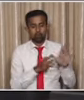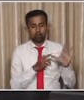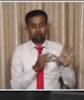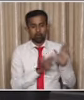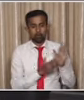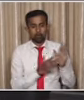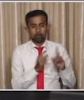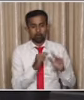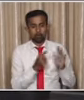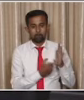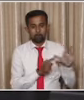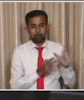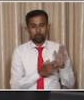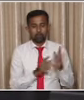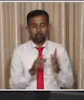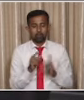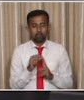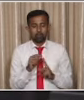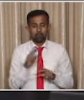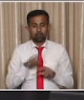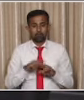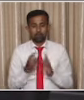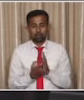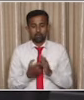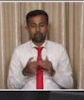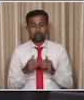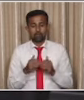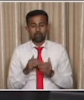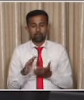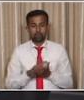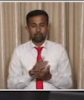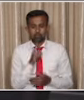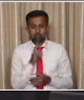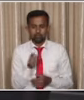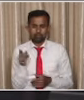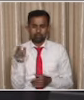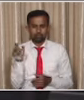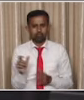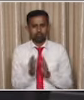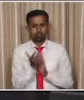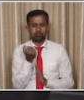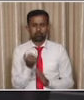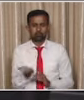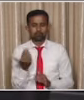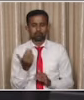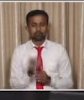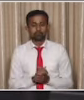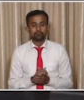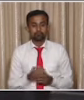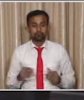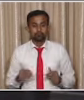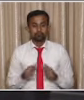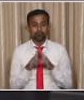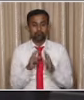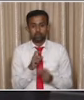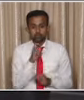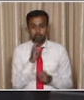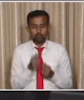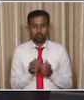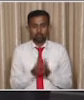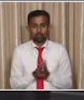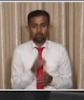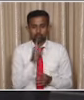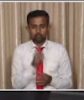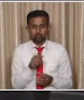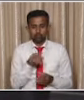for federalism. That is his right. Sri Lankan Supreme Court has ruled in their judgment saying that